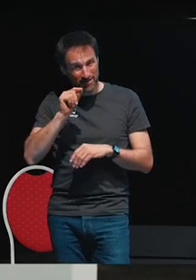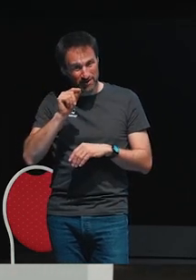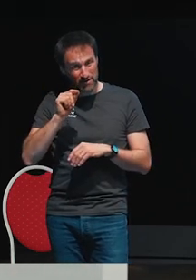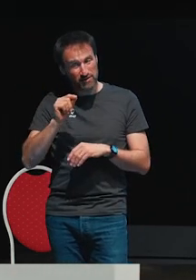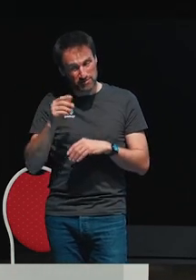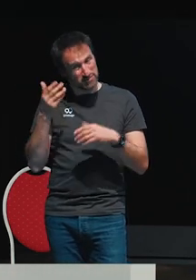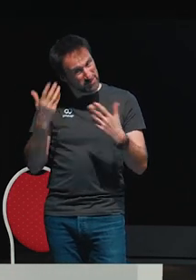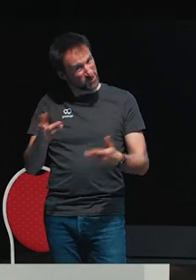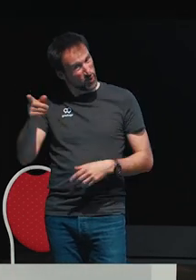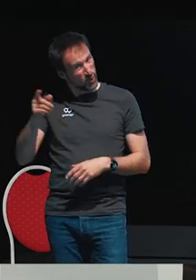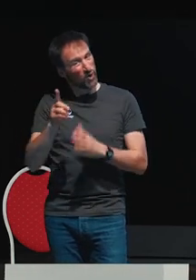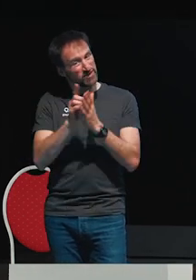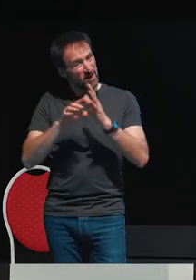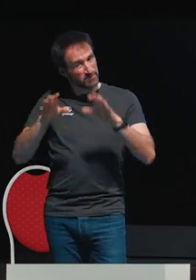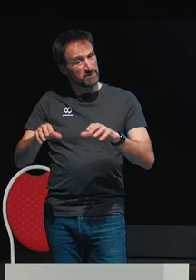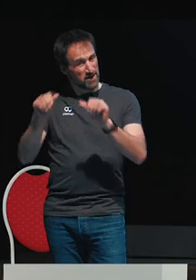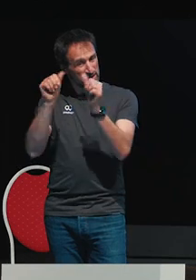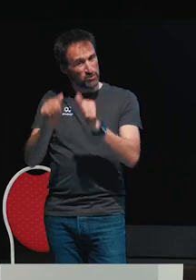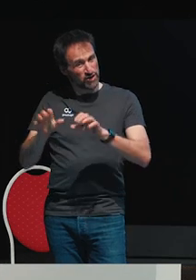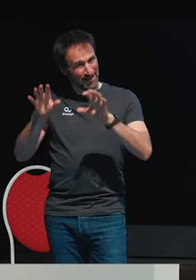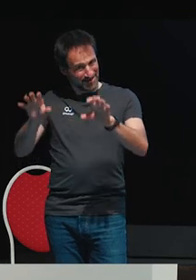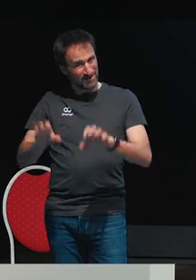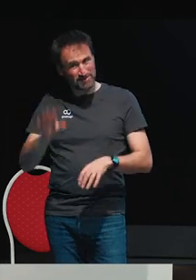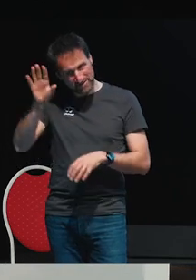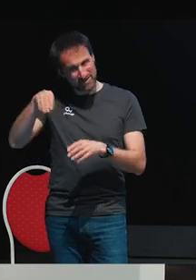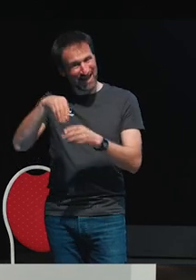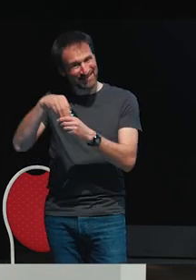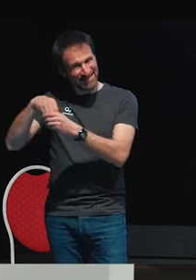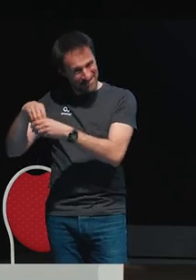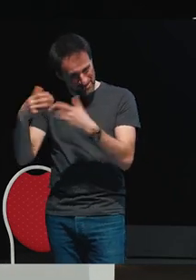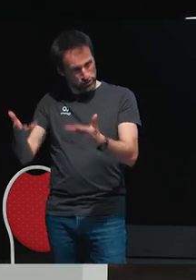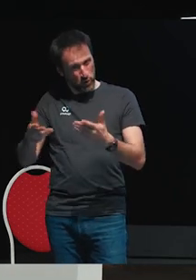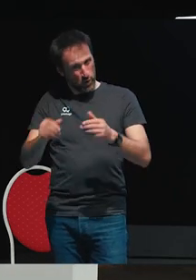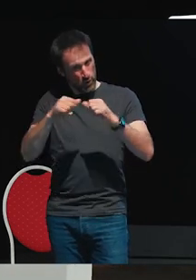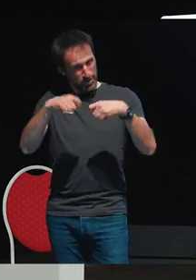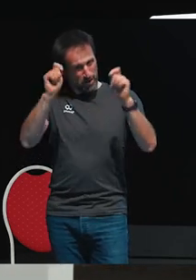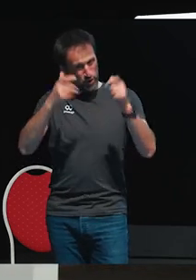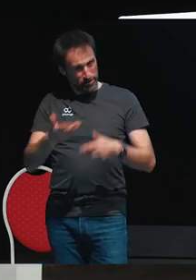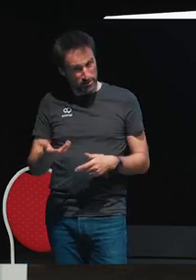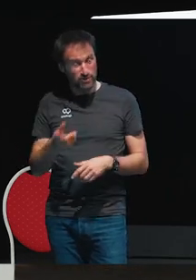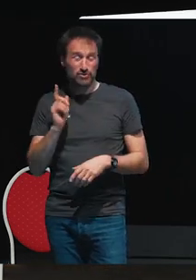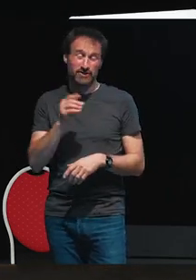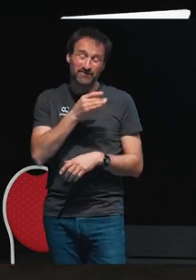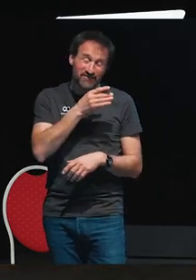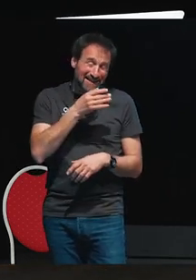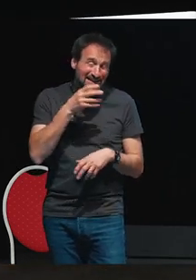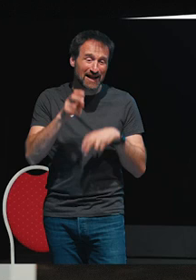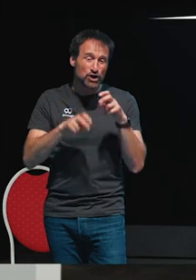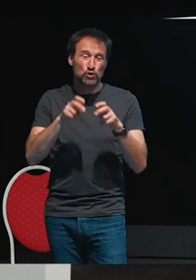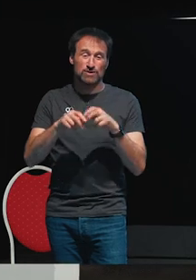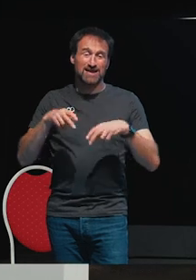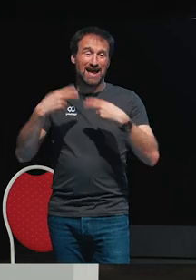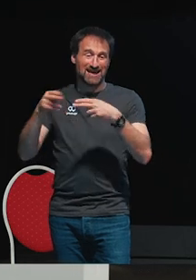they modeled their database and their entities. And they got a lot of reactions from users like